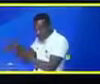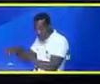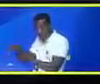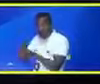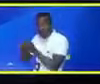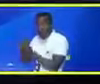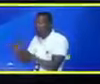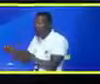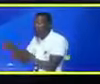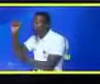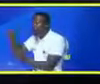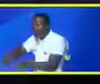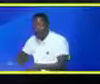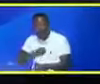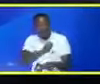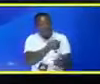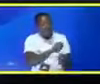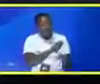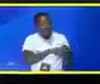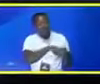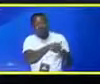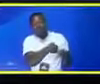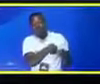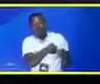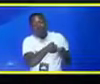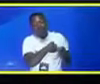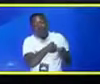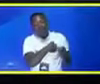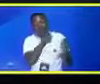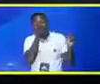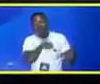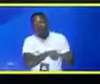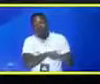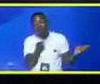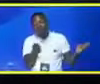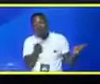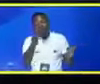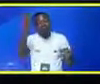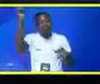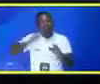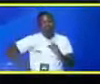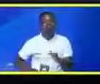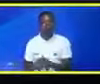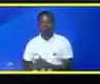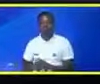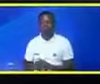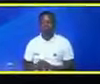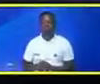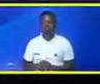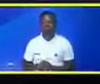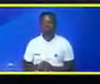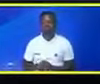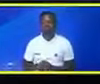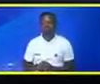does not mean it will cover for another area of deficiency. Are we together?